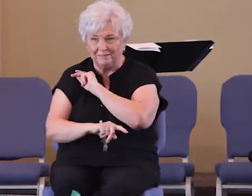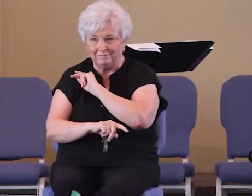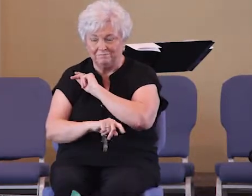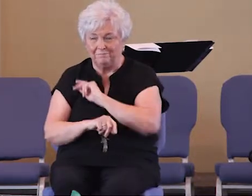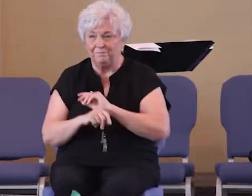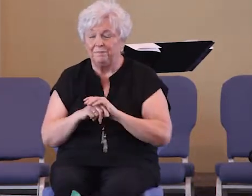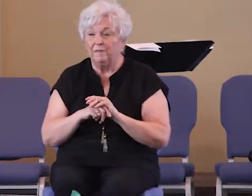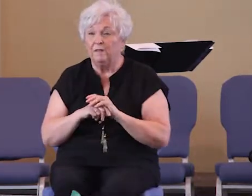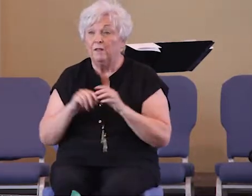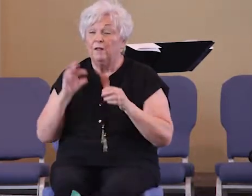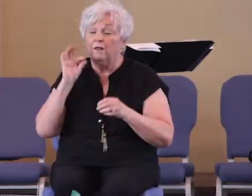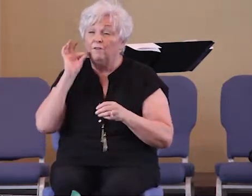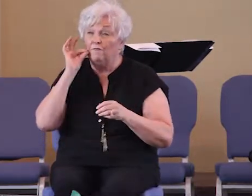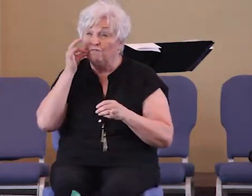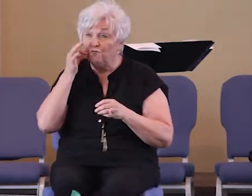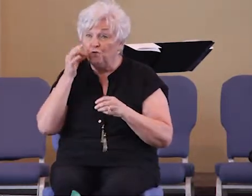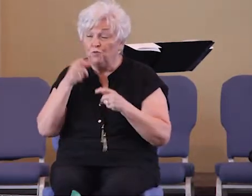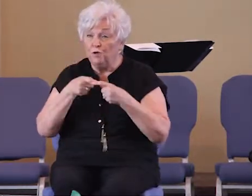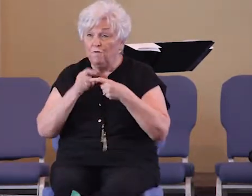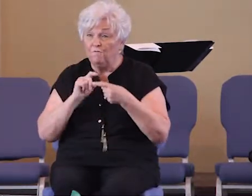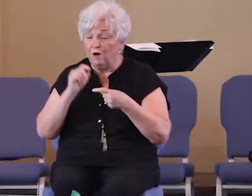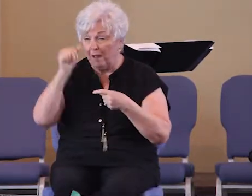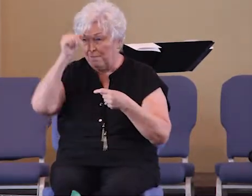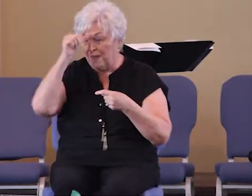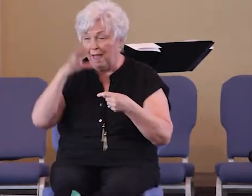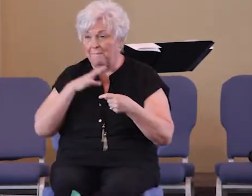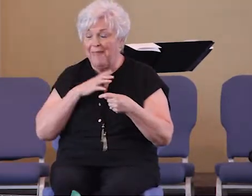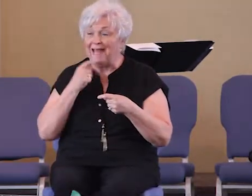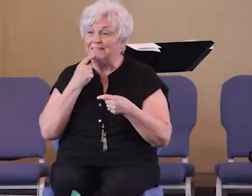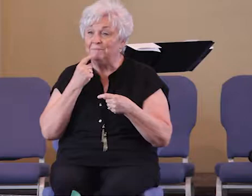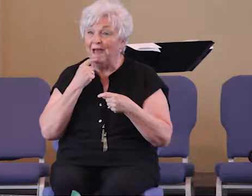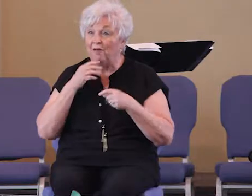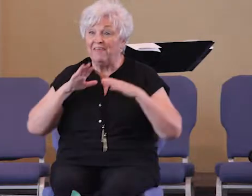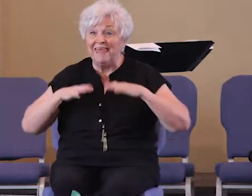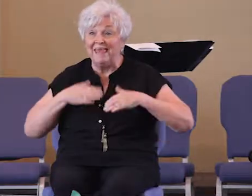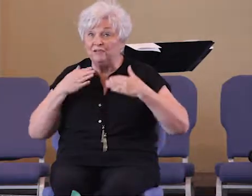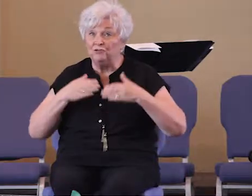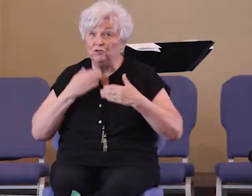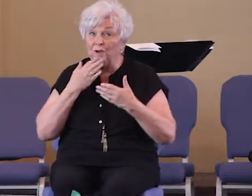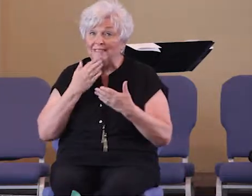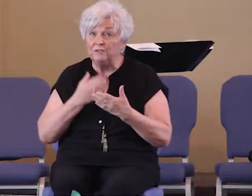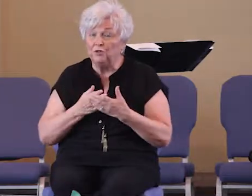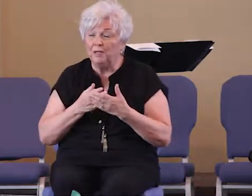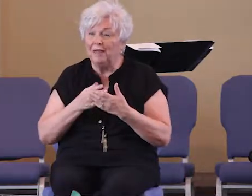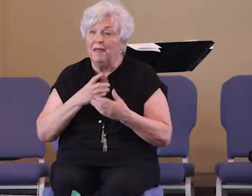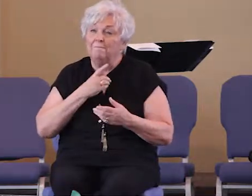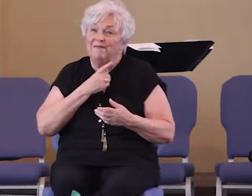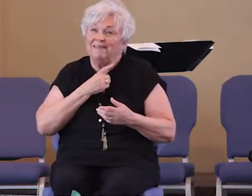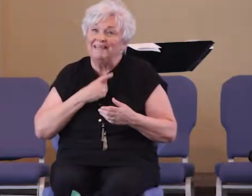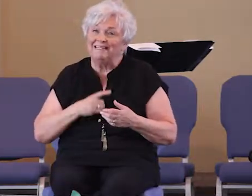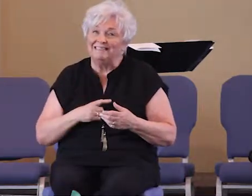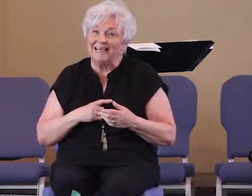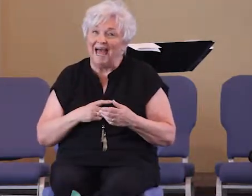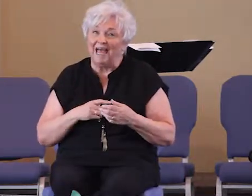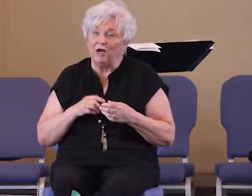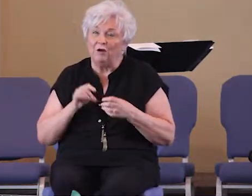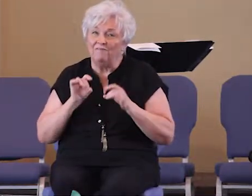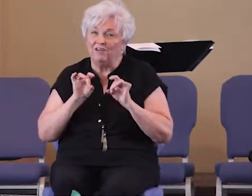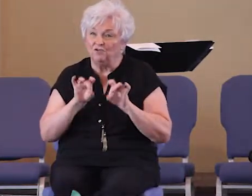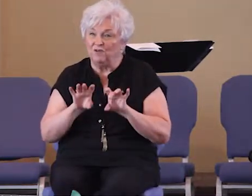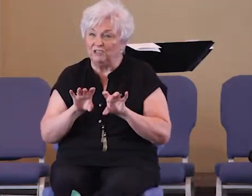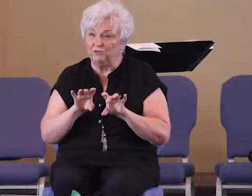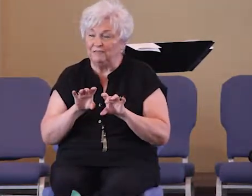man's mouth, he enjoys good, but the desire of the treacherous is violence.